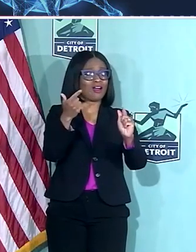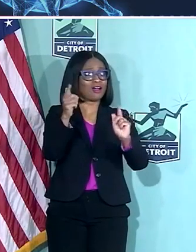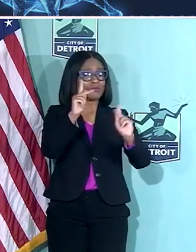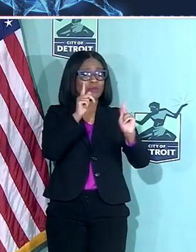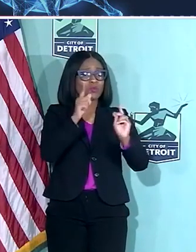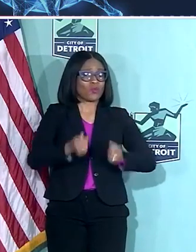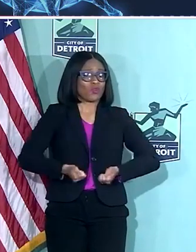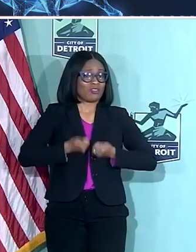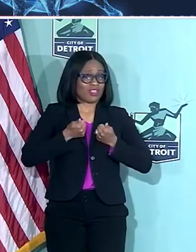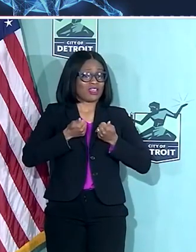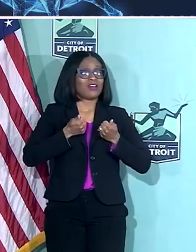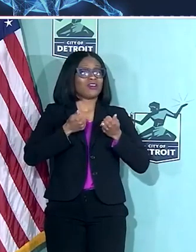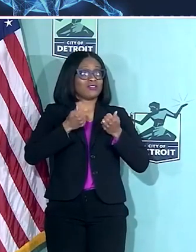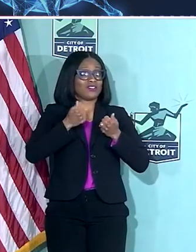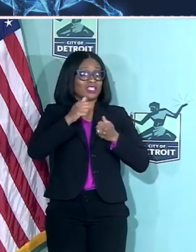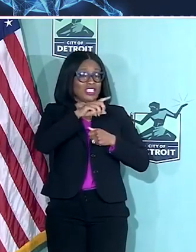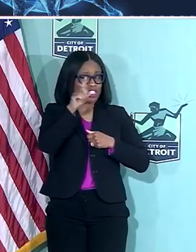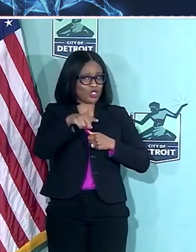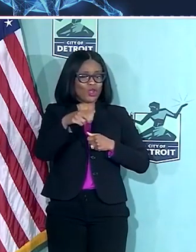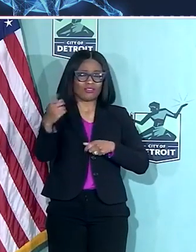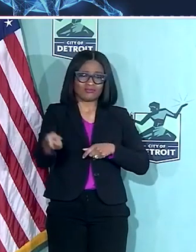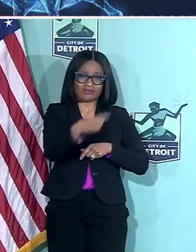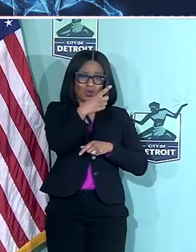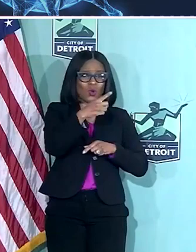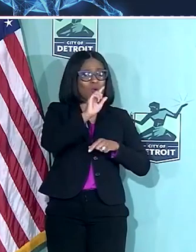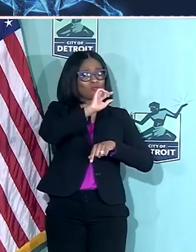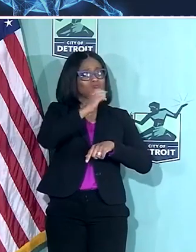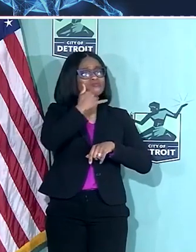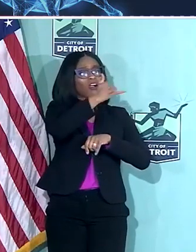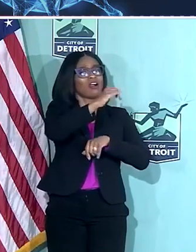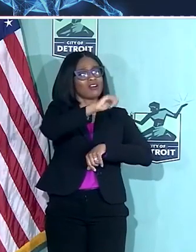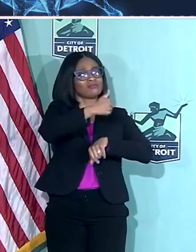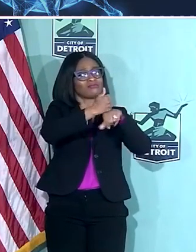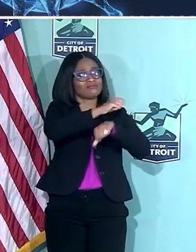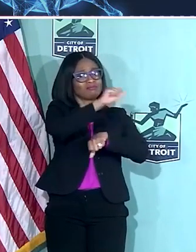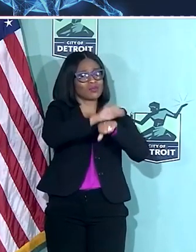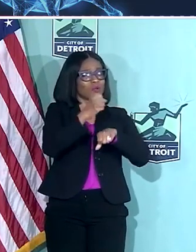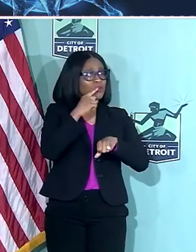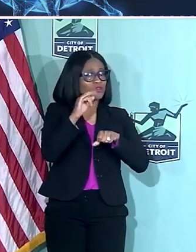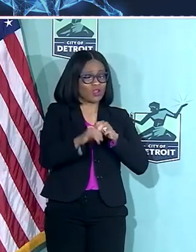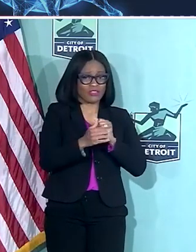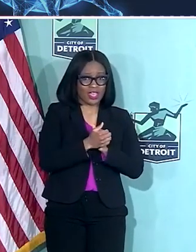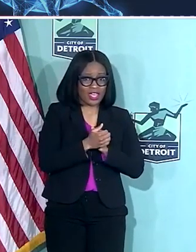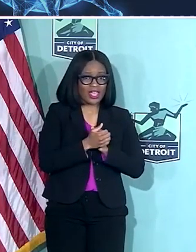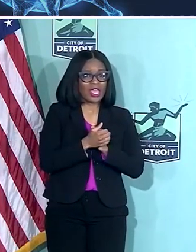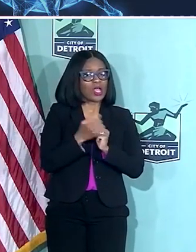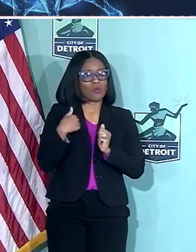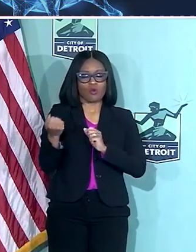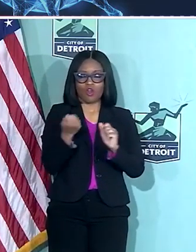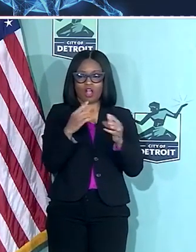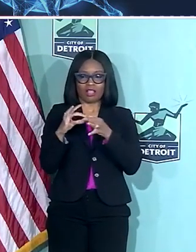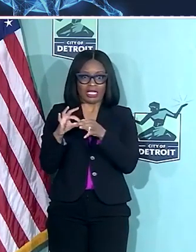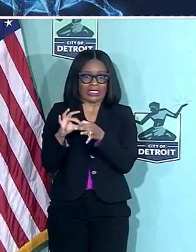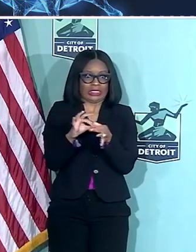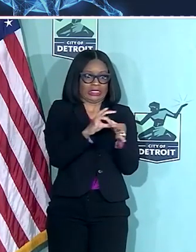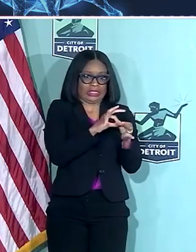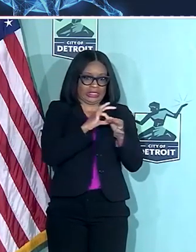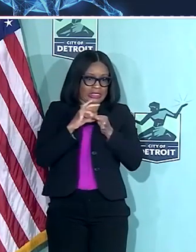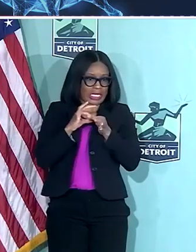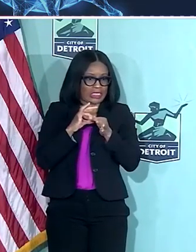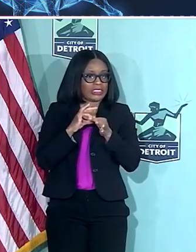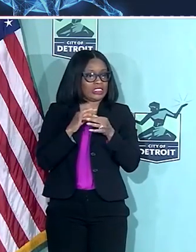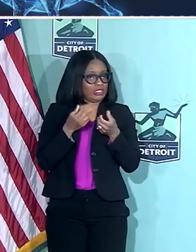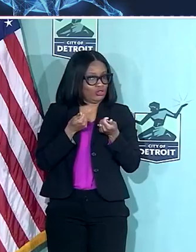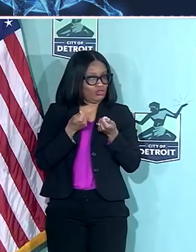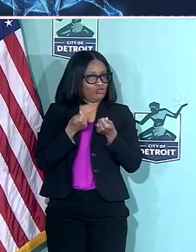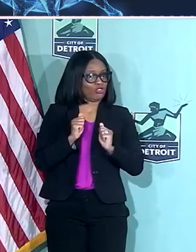for all, and so, again, take advantage of this opportunity. There's no way around it. We're all connected in this effort to beat